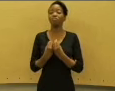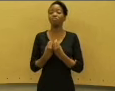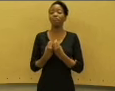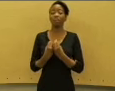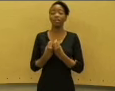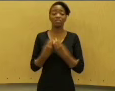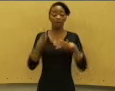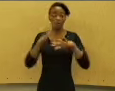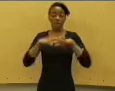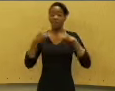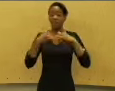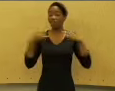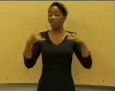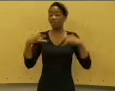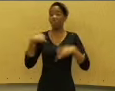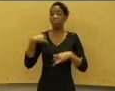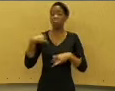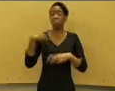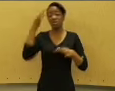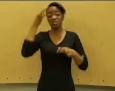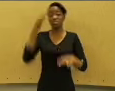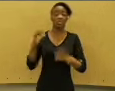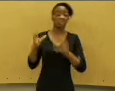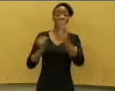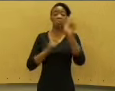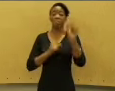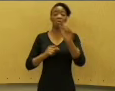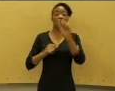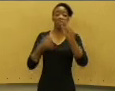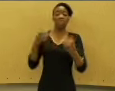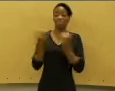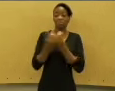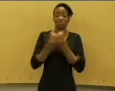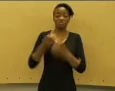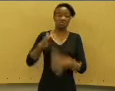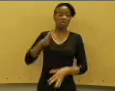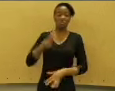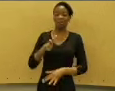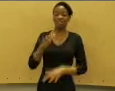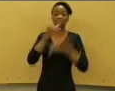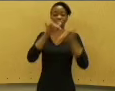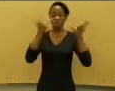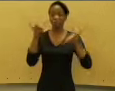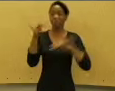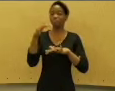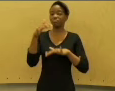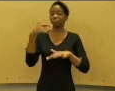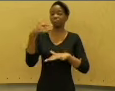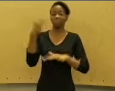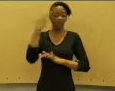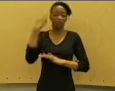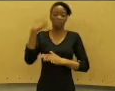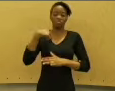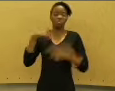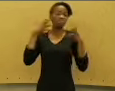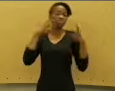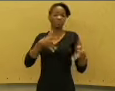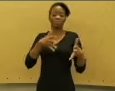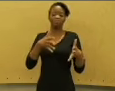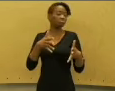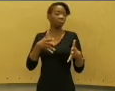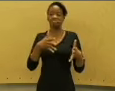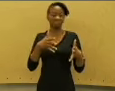a desire that I wanted. I don't want to be, that was not how I wanted to be known. But out of desperation and lack of